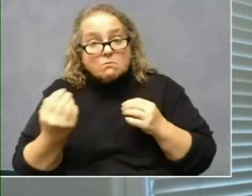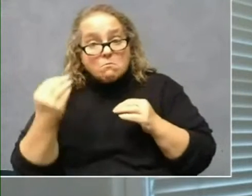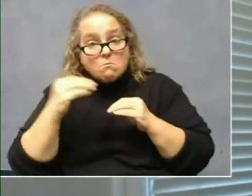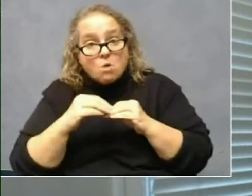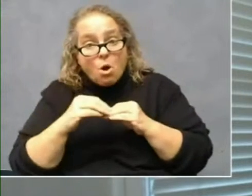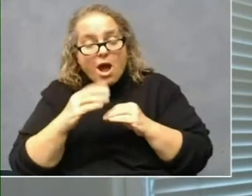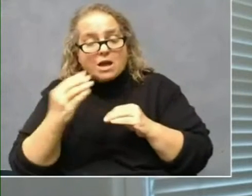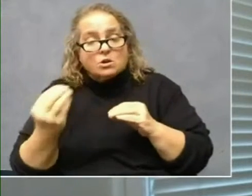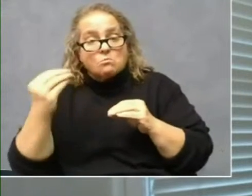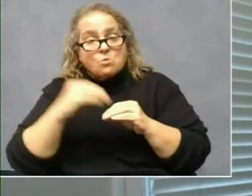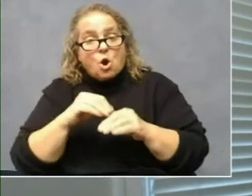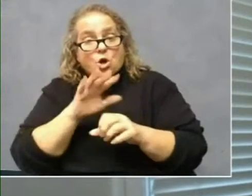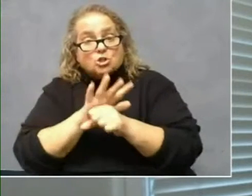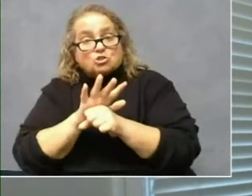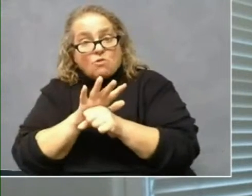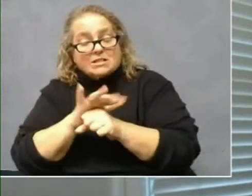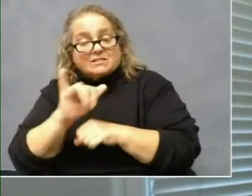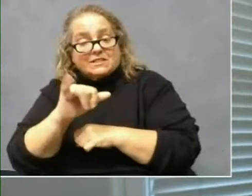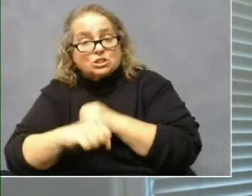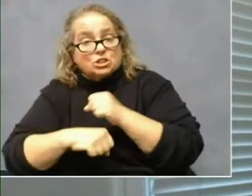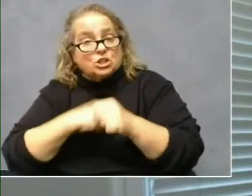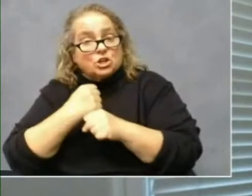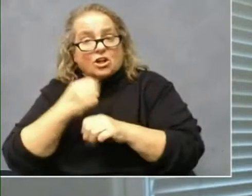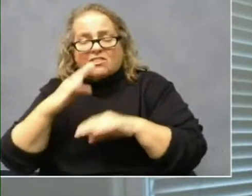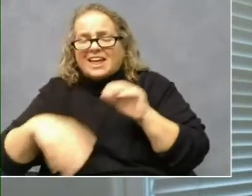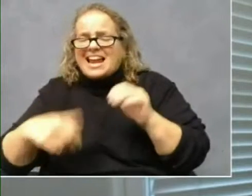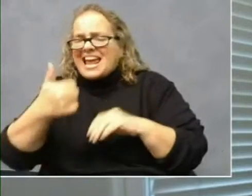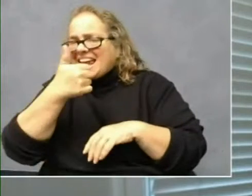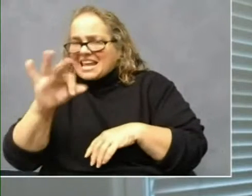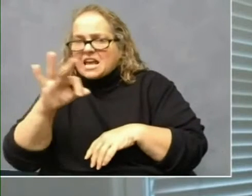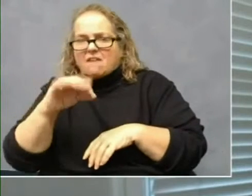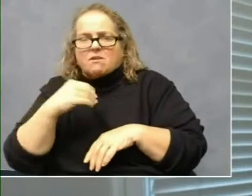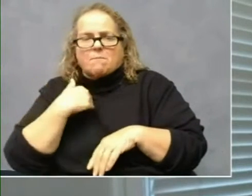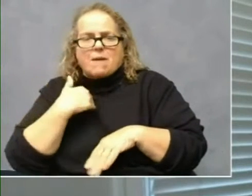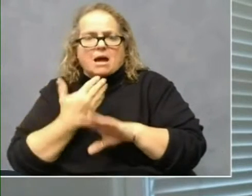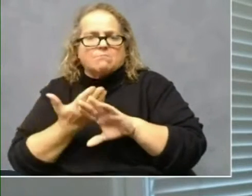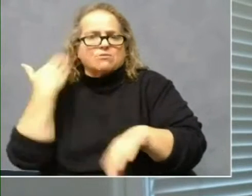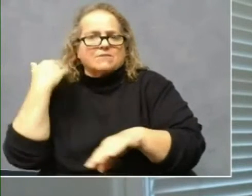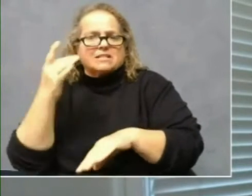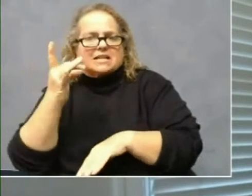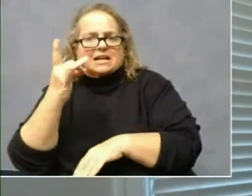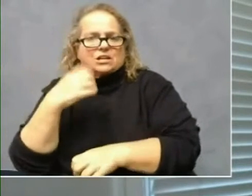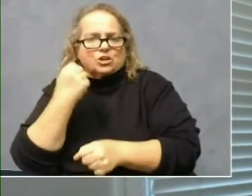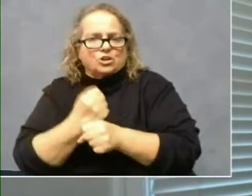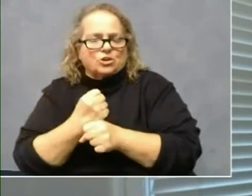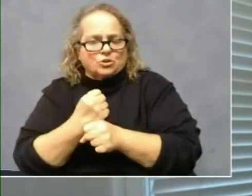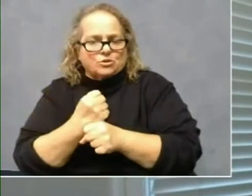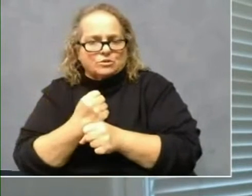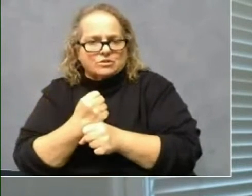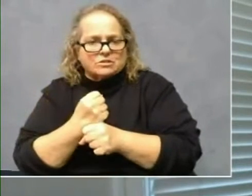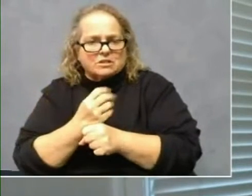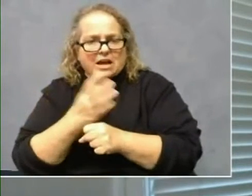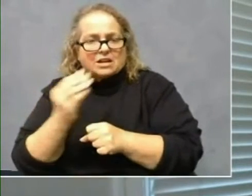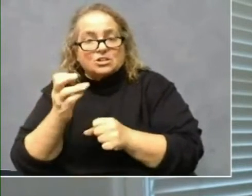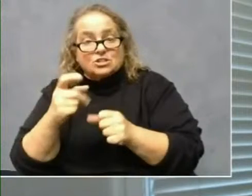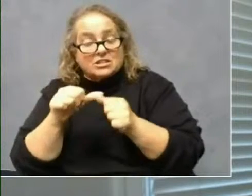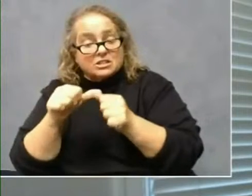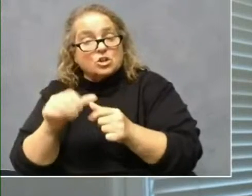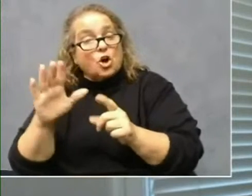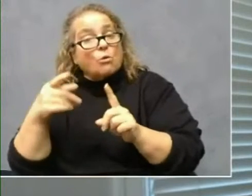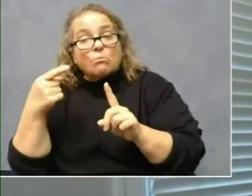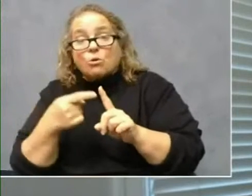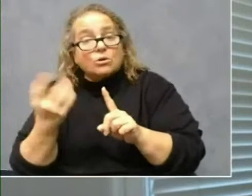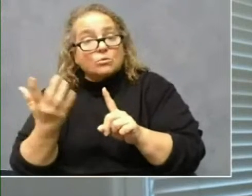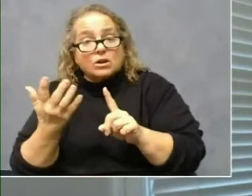this year than any of my previous 8 years in the classroom. And she goes on, And her point is she has her